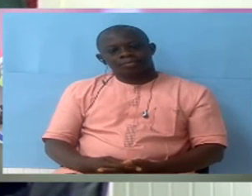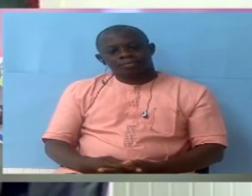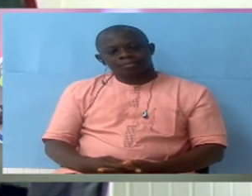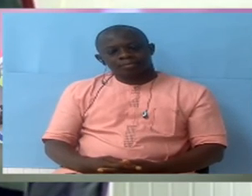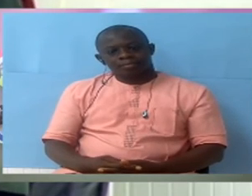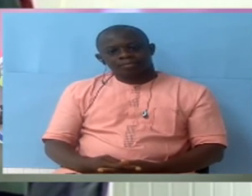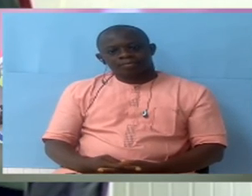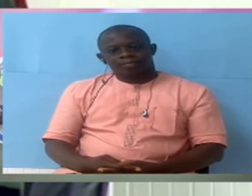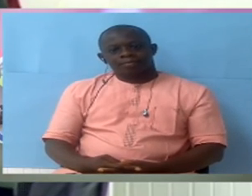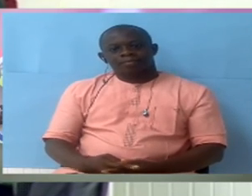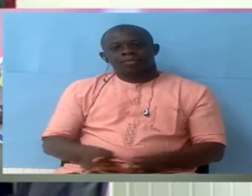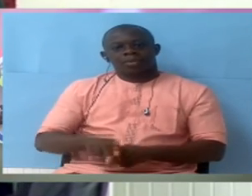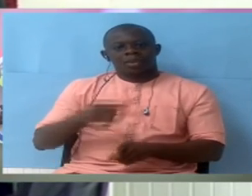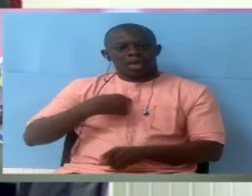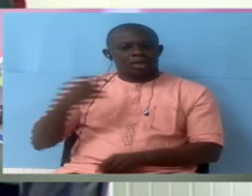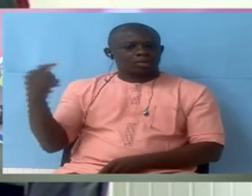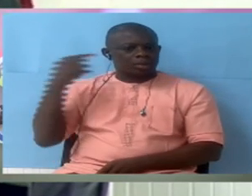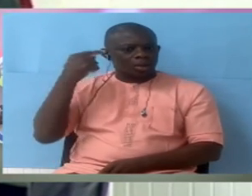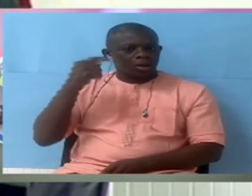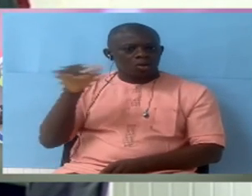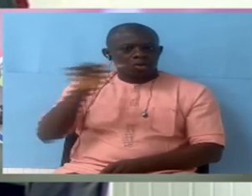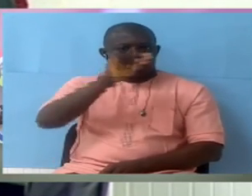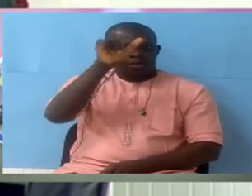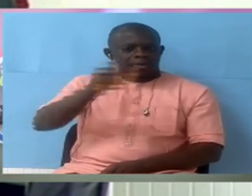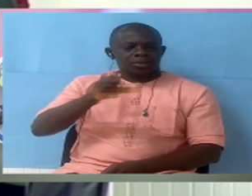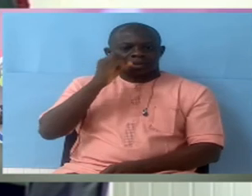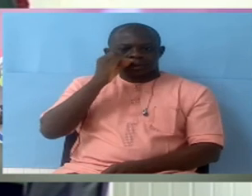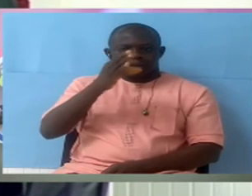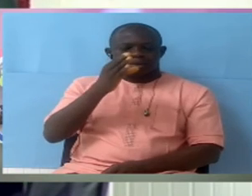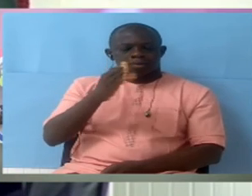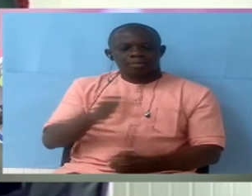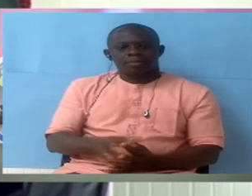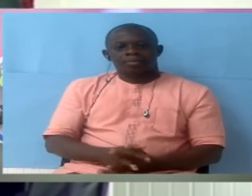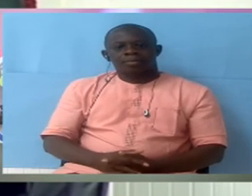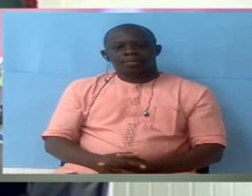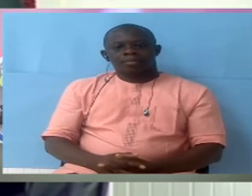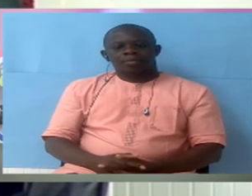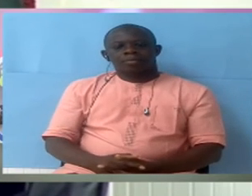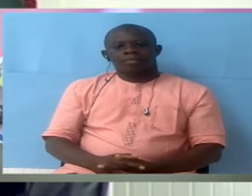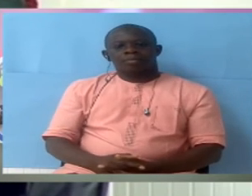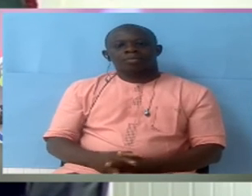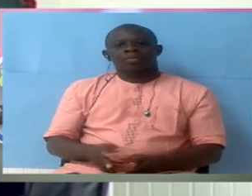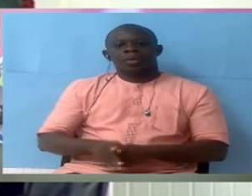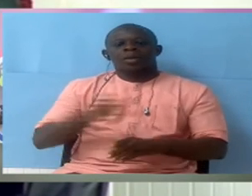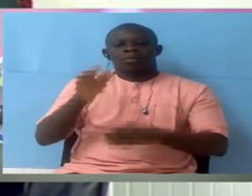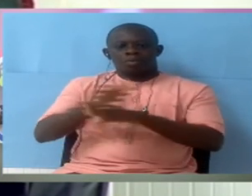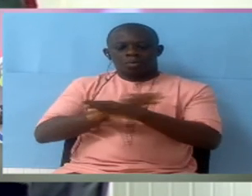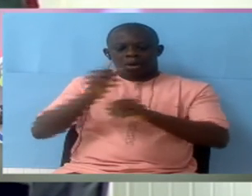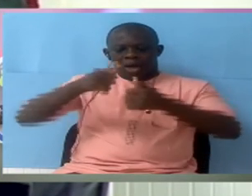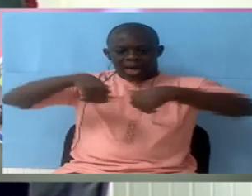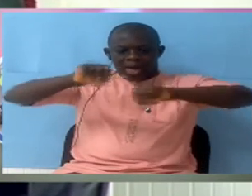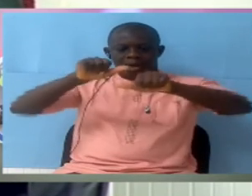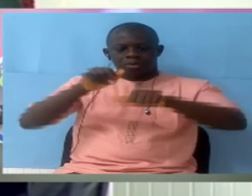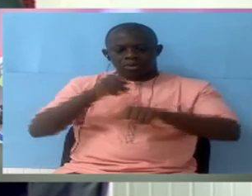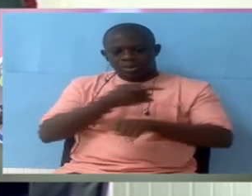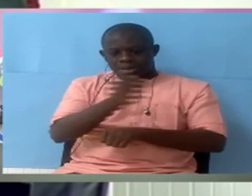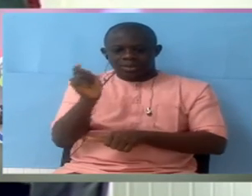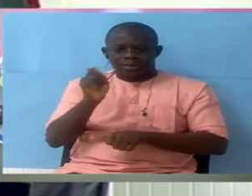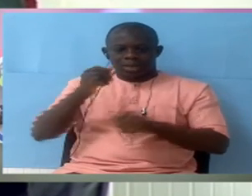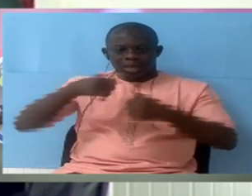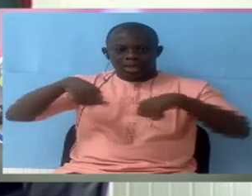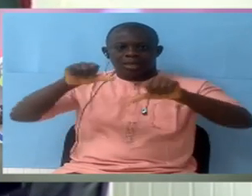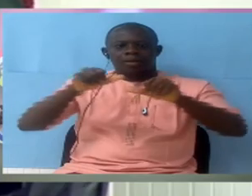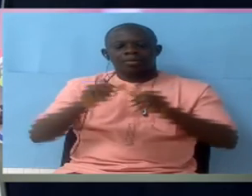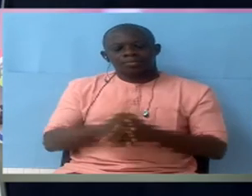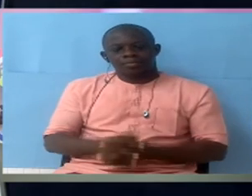I heard somebody saying. Ma dega mu am kenn ku wax ne. He was around this end. Ne mu ngi nekkon bor